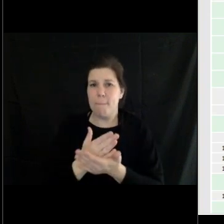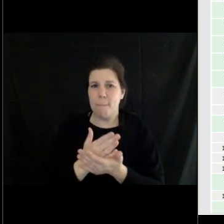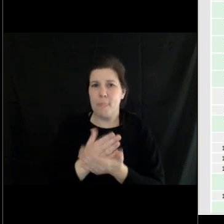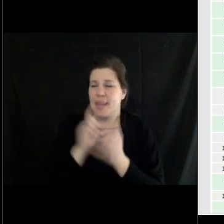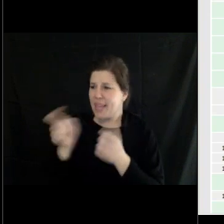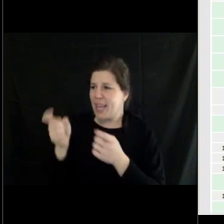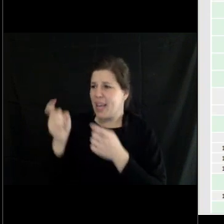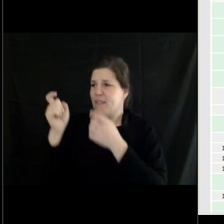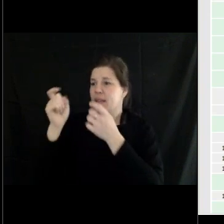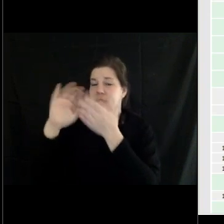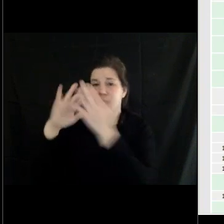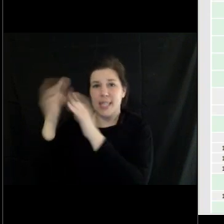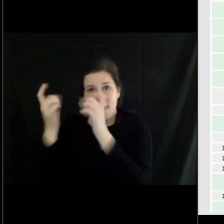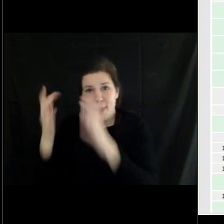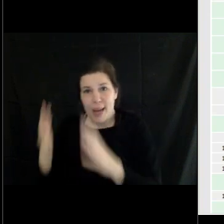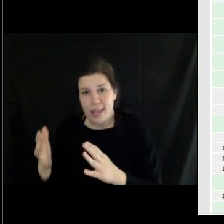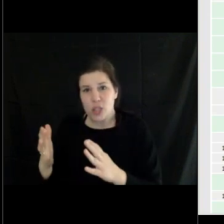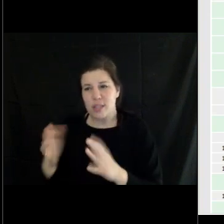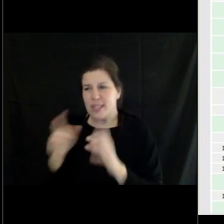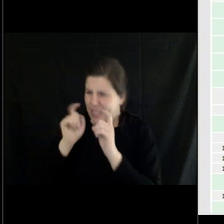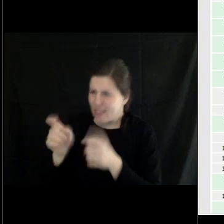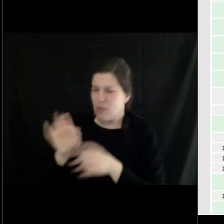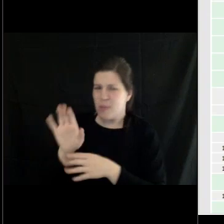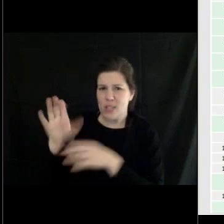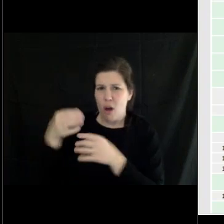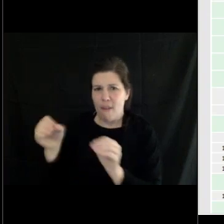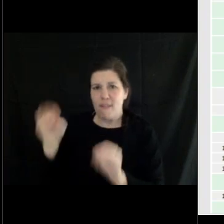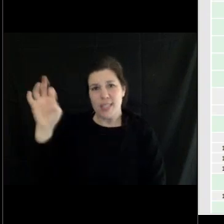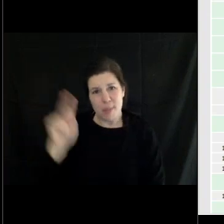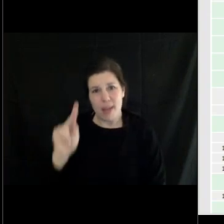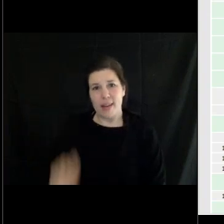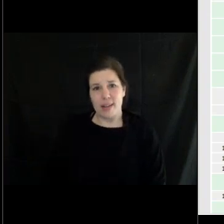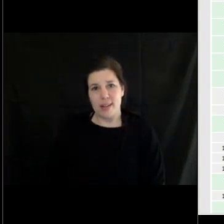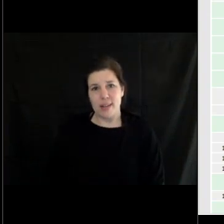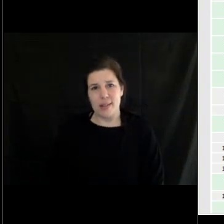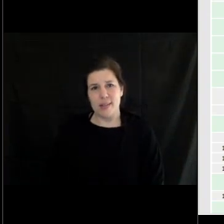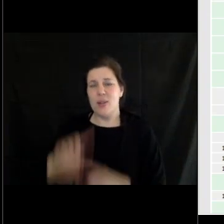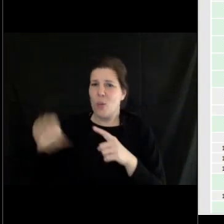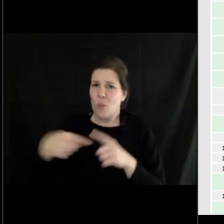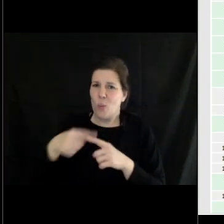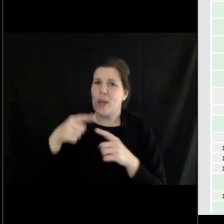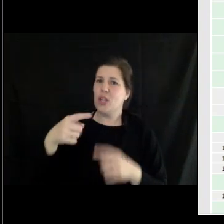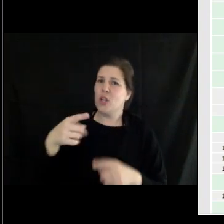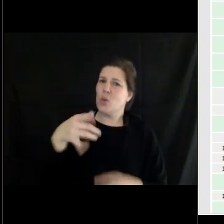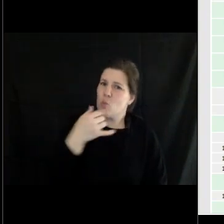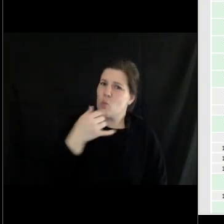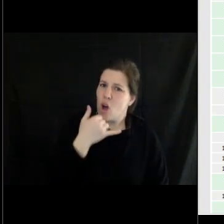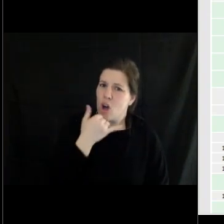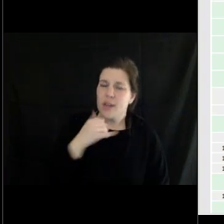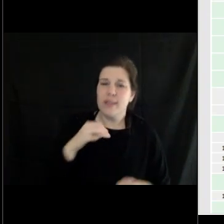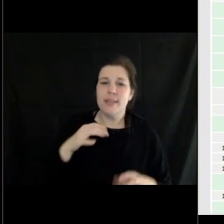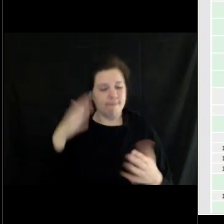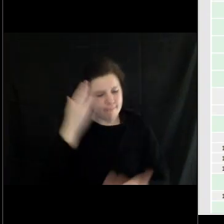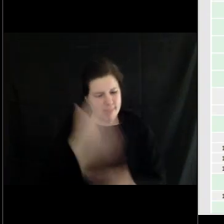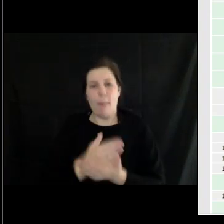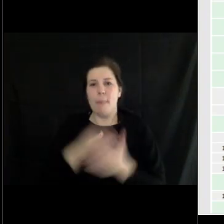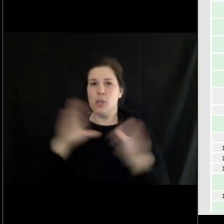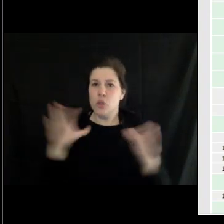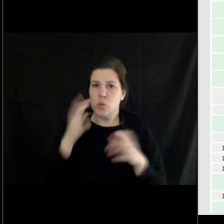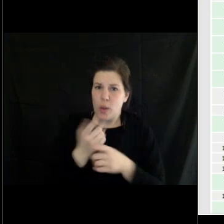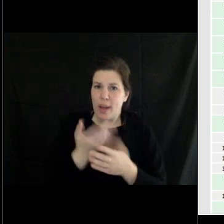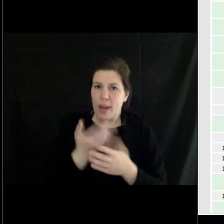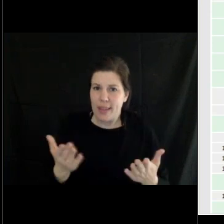was designed for, his office back. Let's jump back. And when you're wrong, man, stand up and face it and do the right thing. God bless you all. Have a great day. And